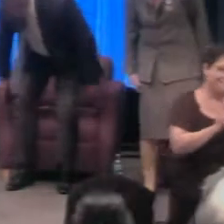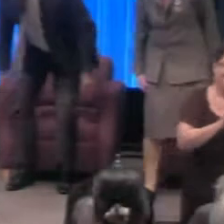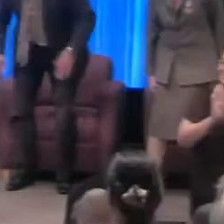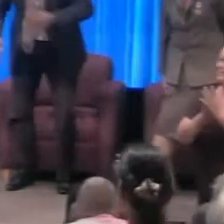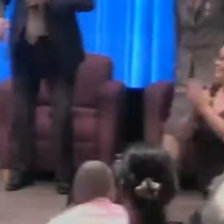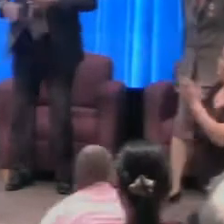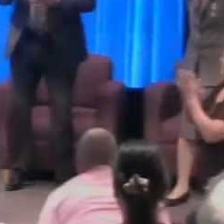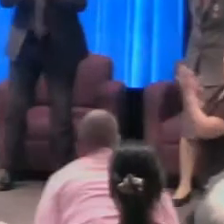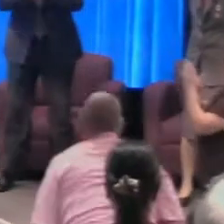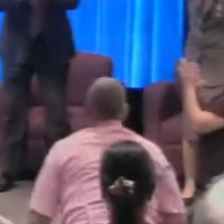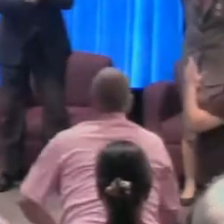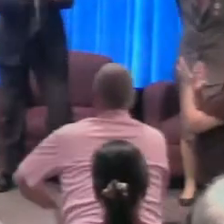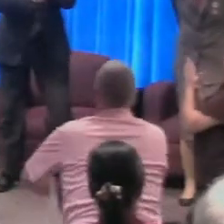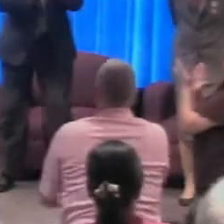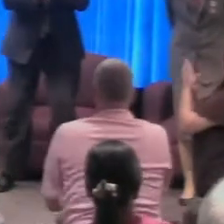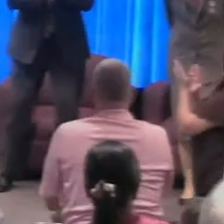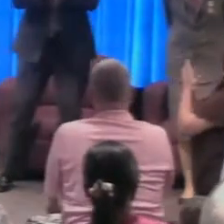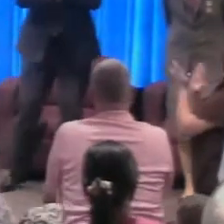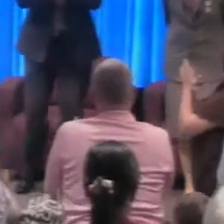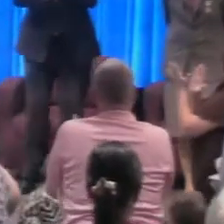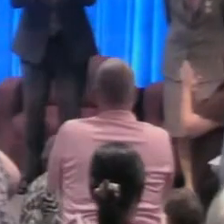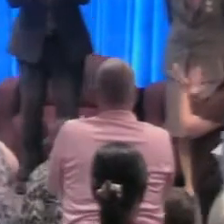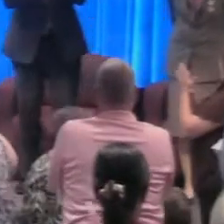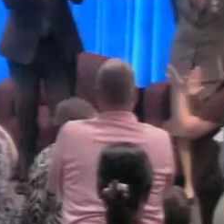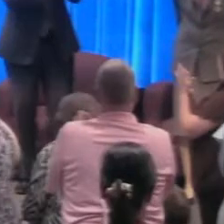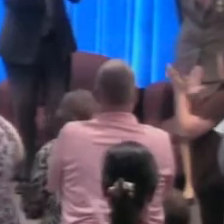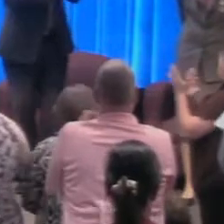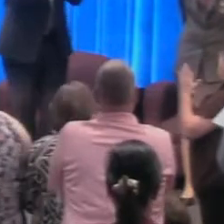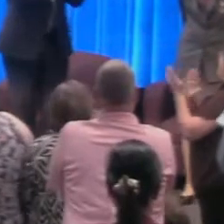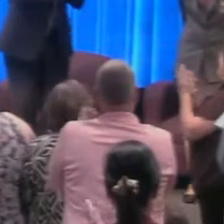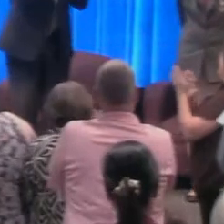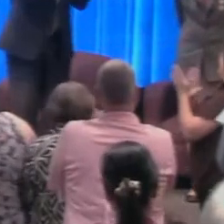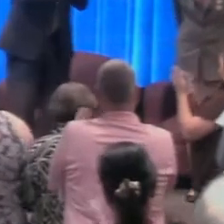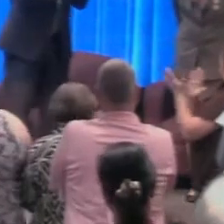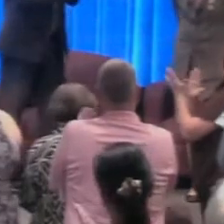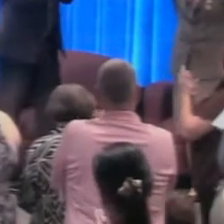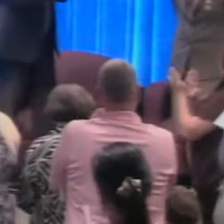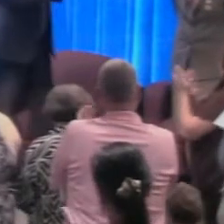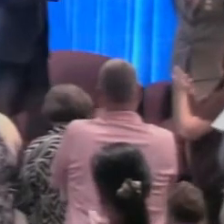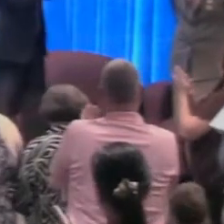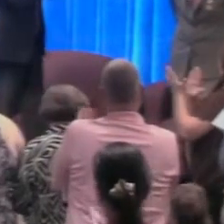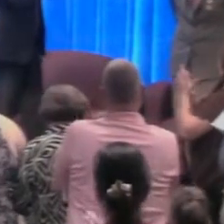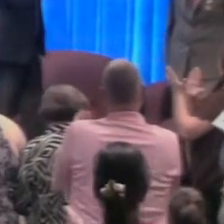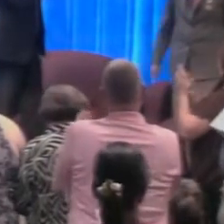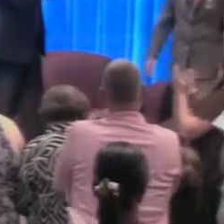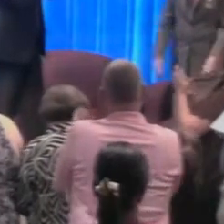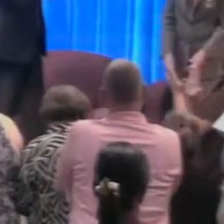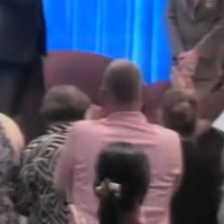Ladies and gentlemen, yes.